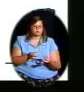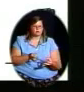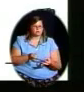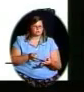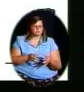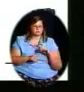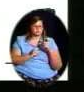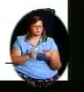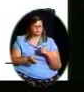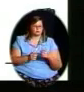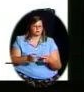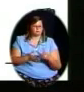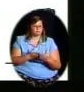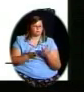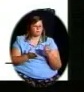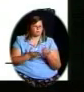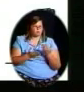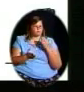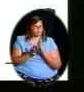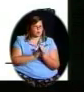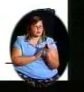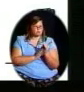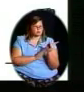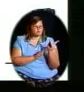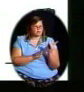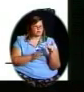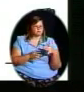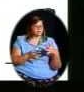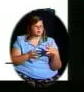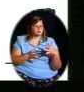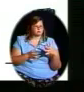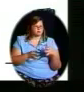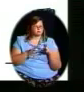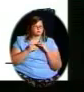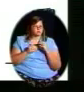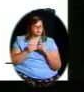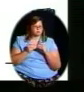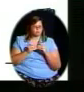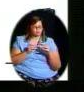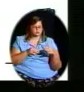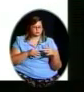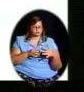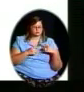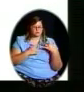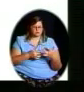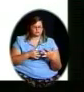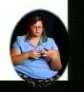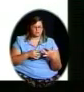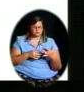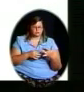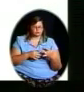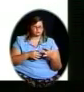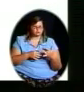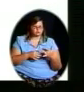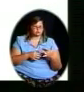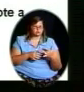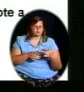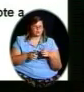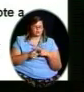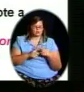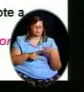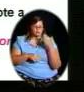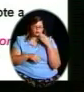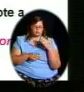they were developed and have received input on since then, that gives us kind of that framework from which we can follow as a school